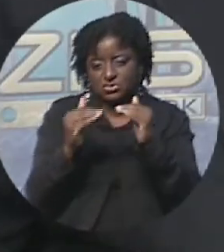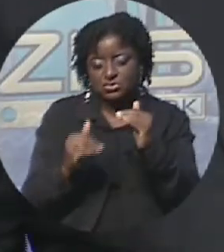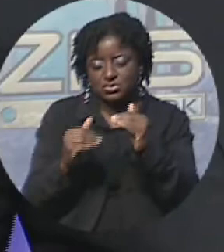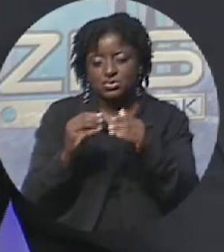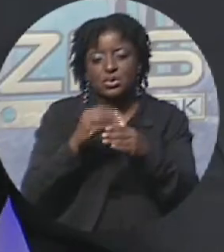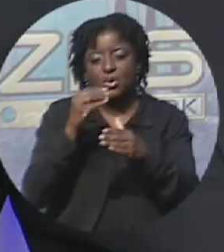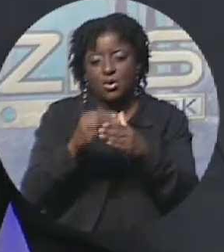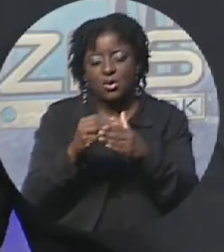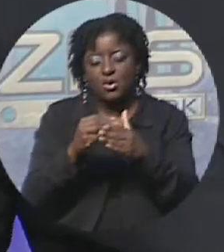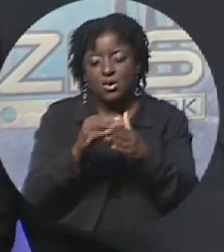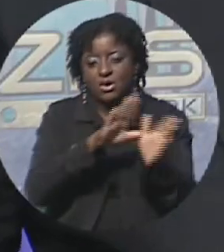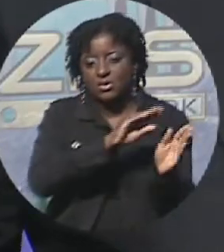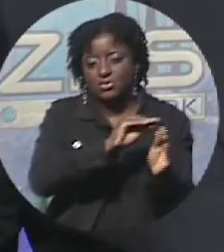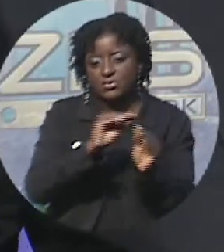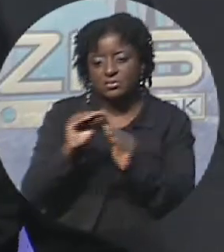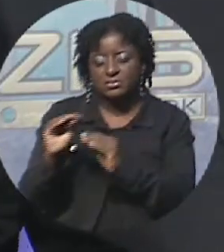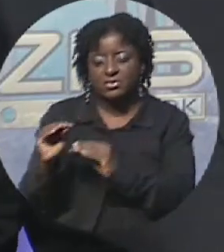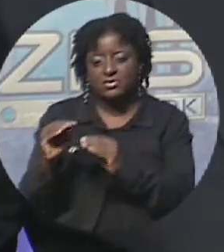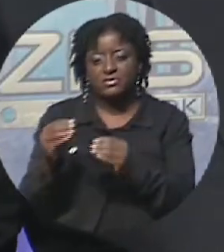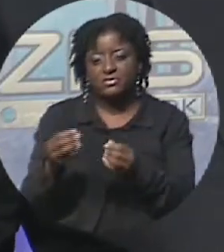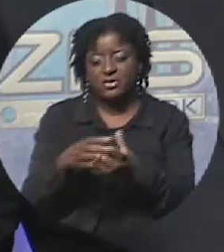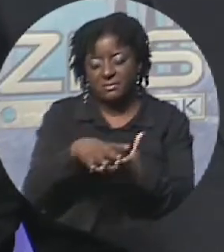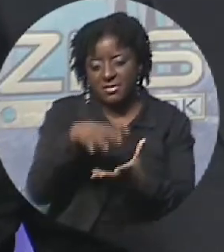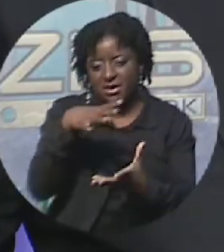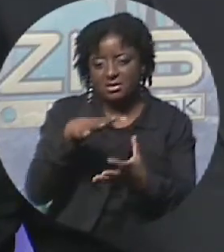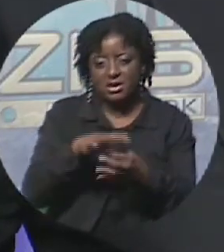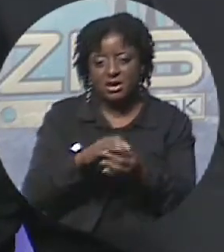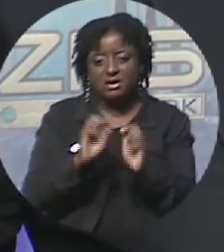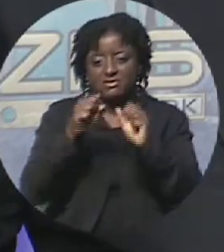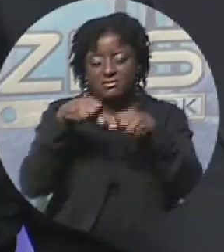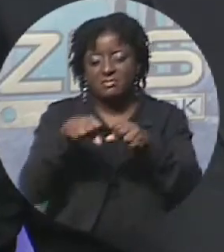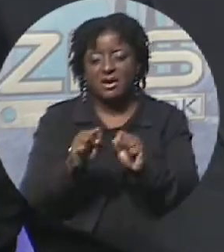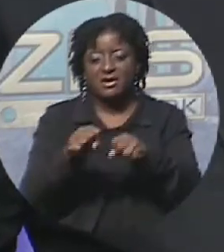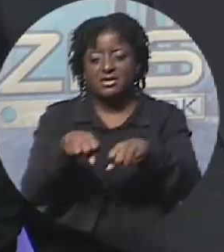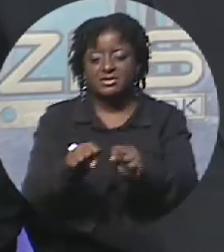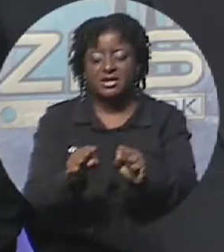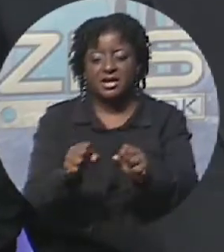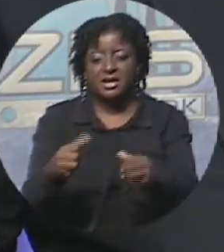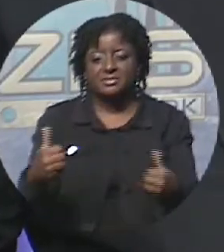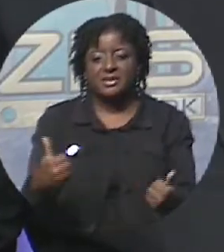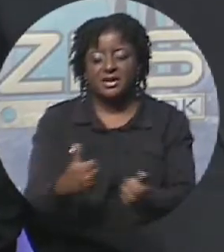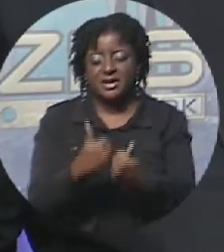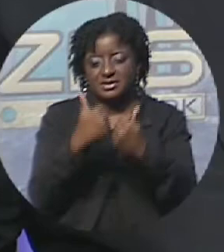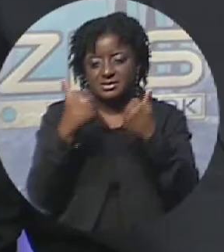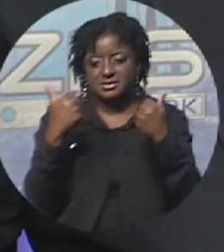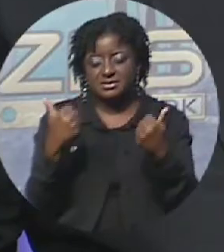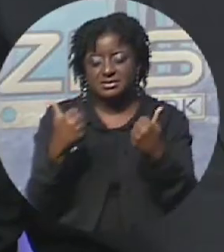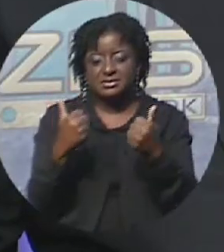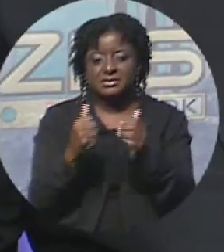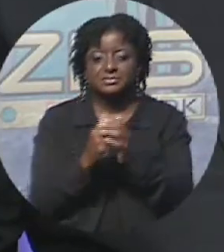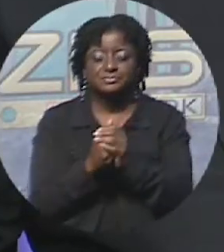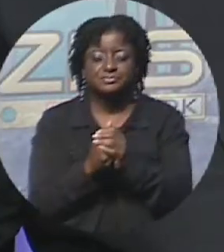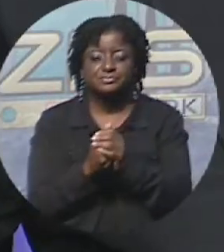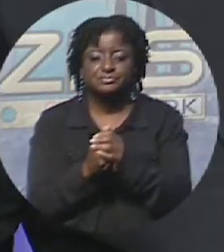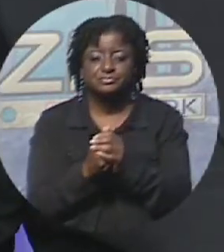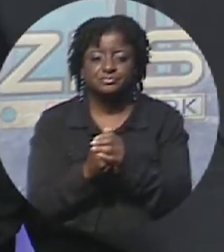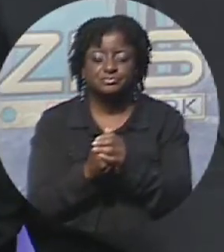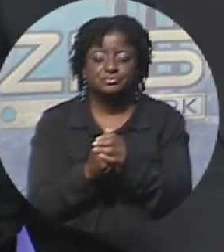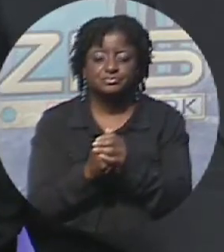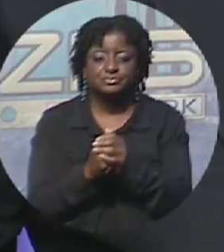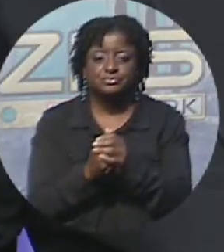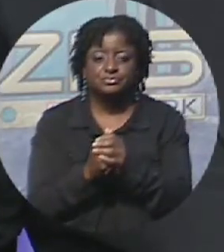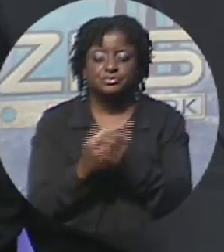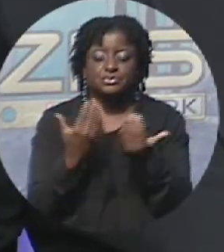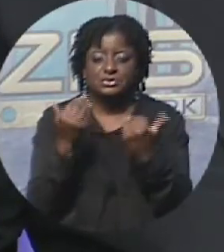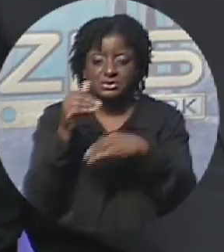accidents in the Bahamian waters. The effort is being put on for the human capital to fulfill this objective. Carla Palmer tells us tonight about a